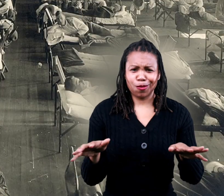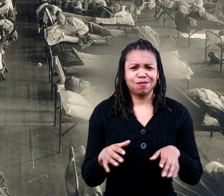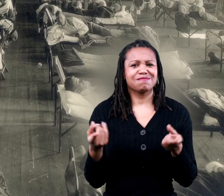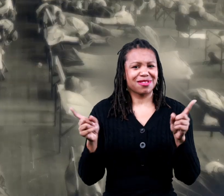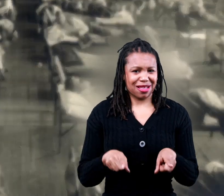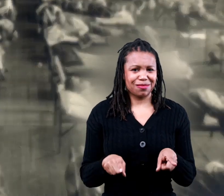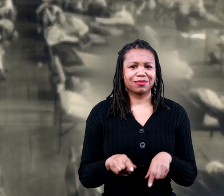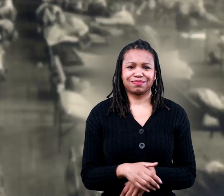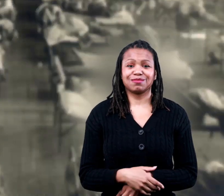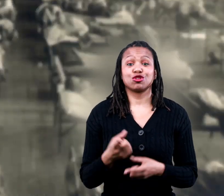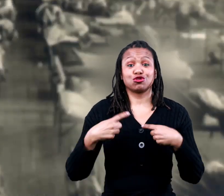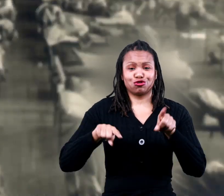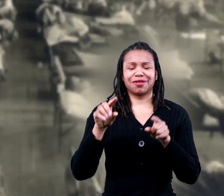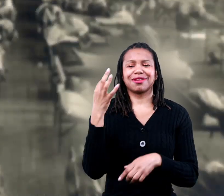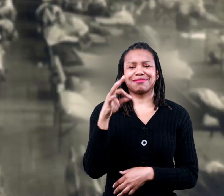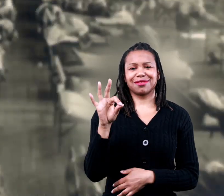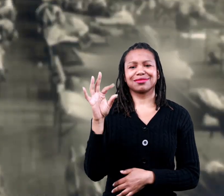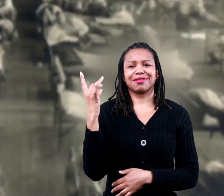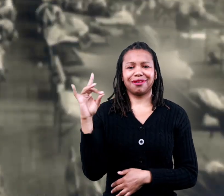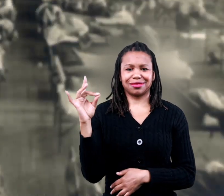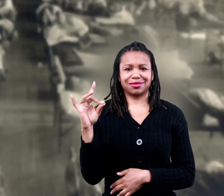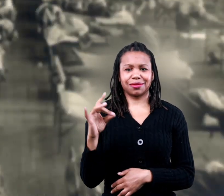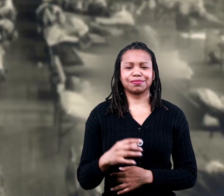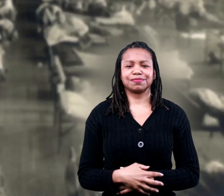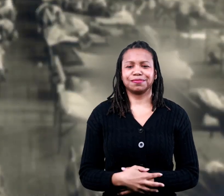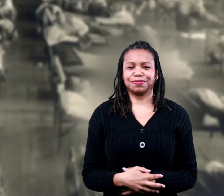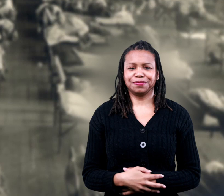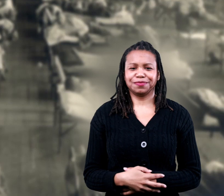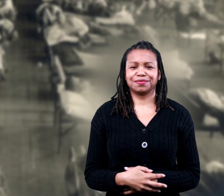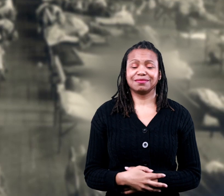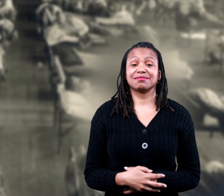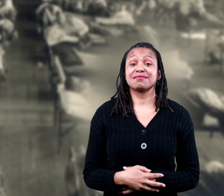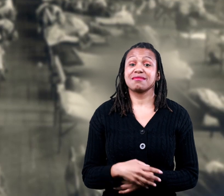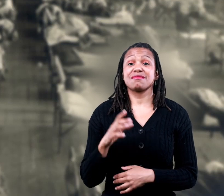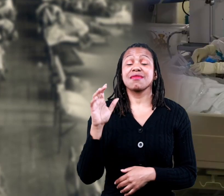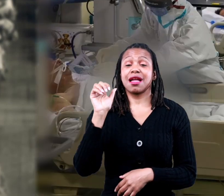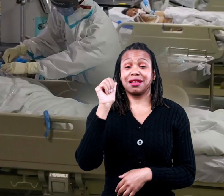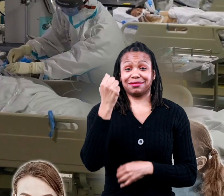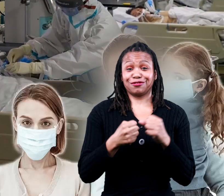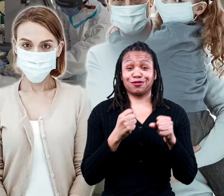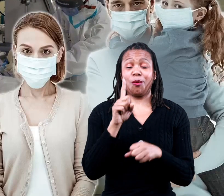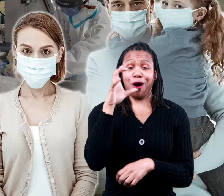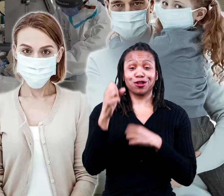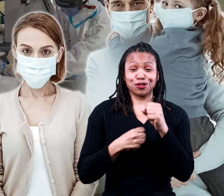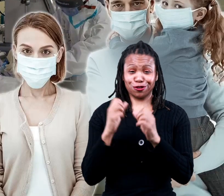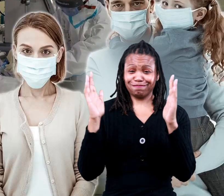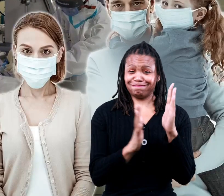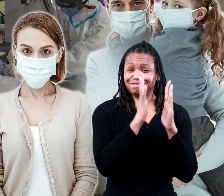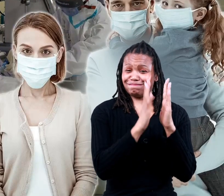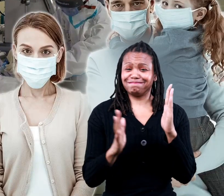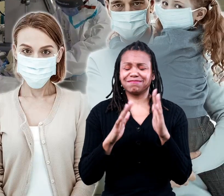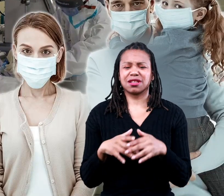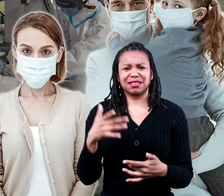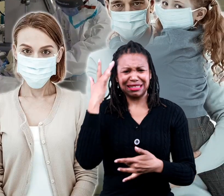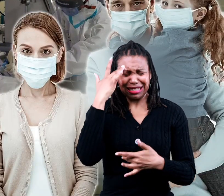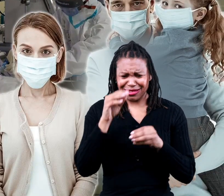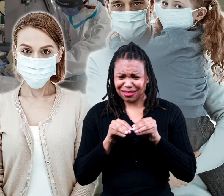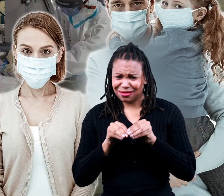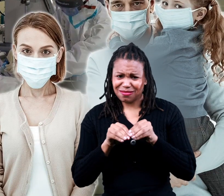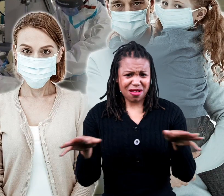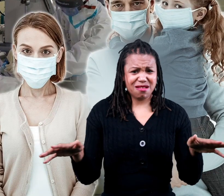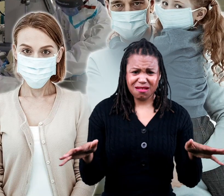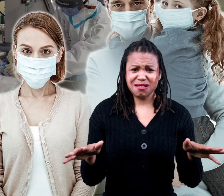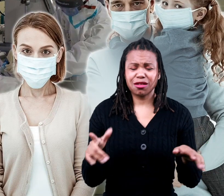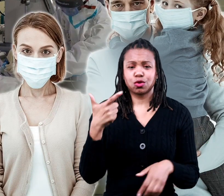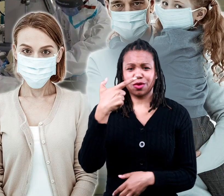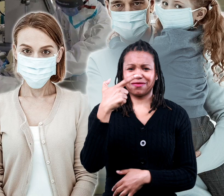Influenza pandemic also occurred during this decade, in 1918, just over a century before the